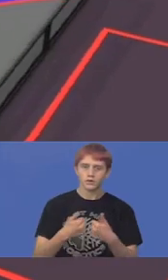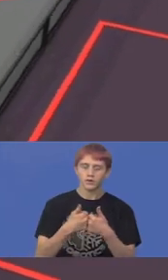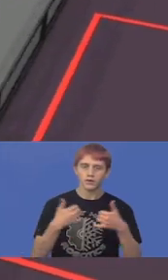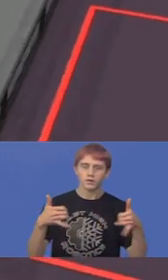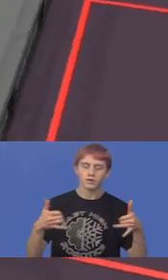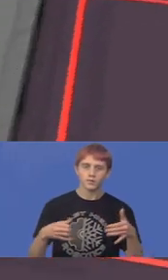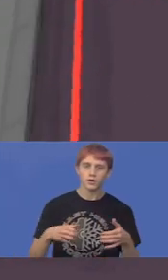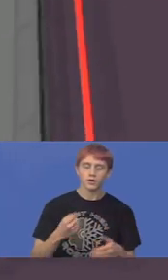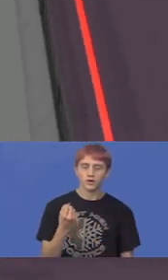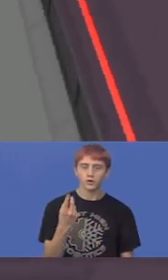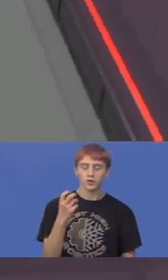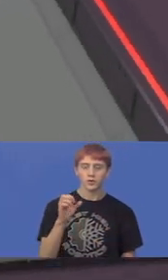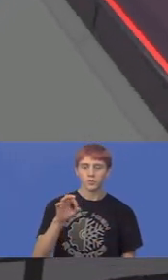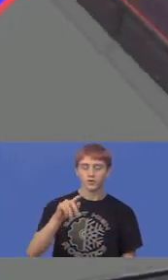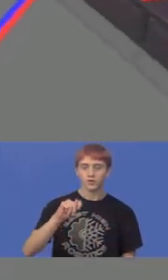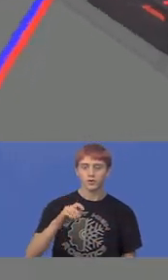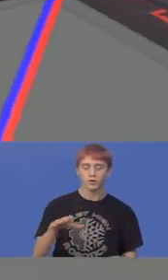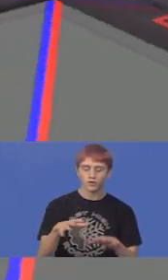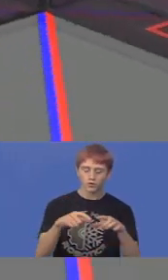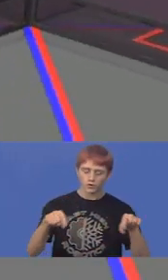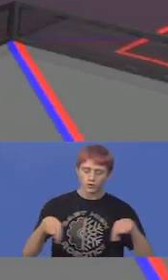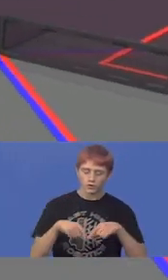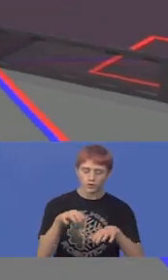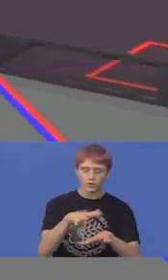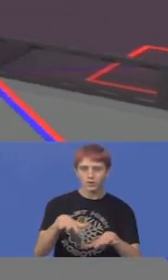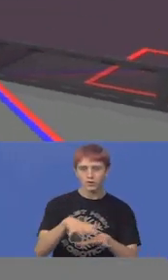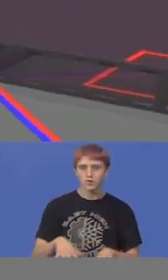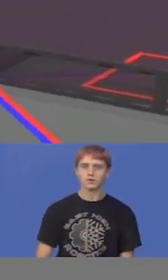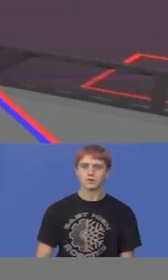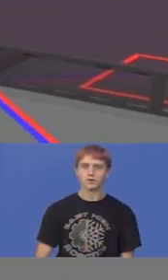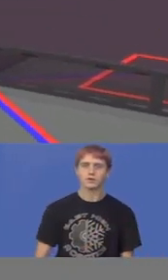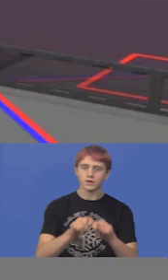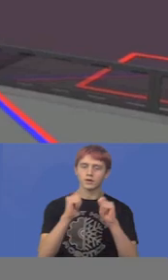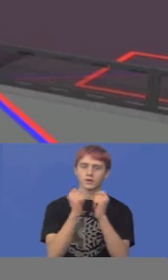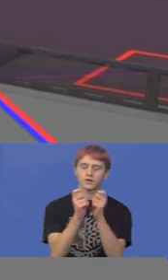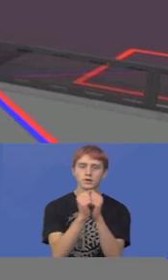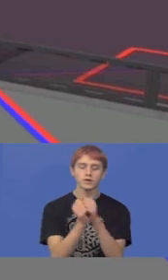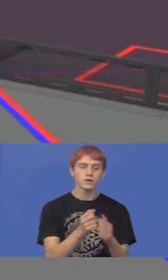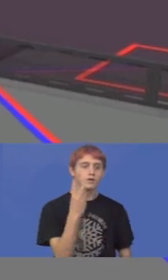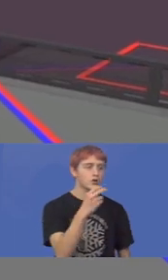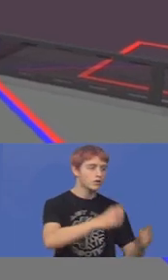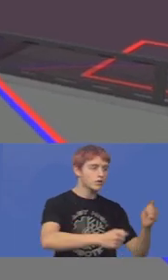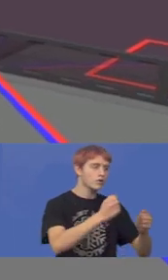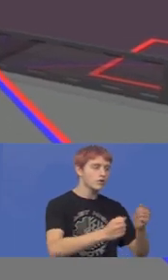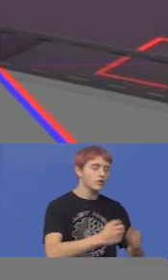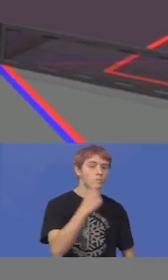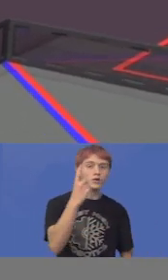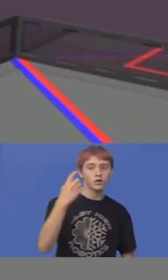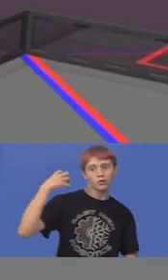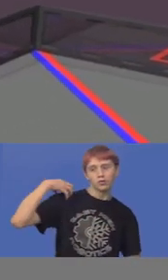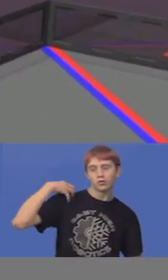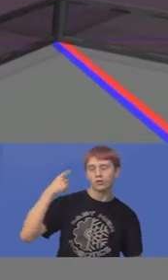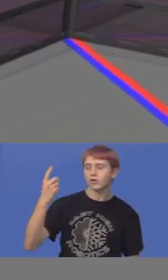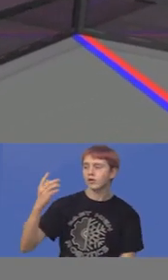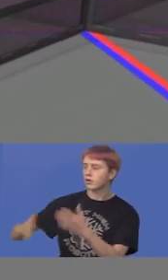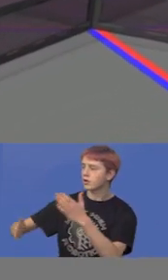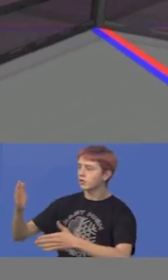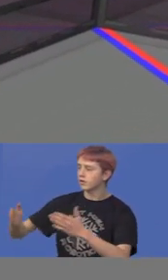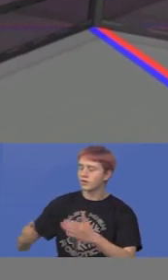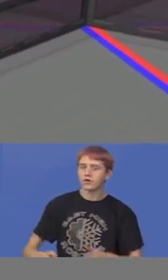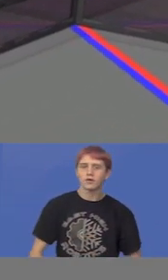The game's played on a 12-foot square field. A team consists of two driver operators, a coach, and a